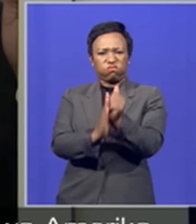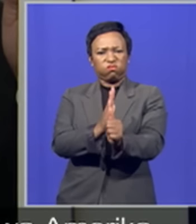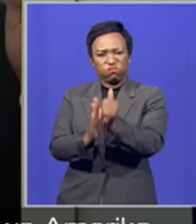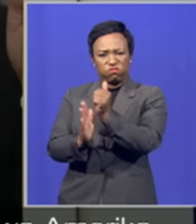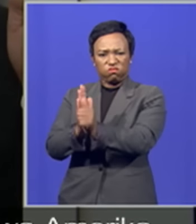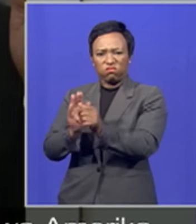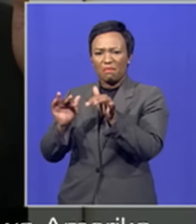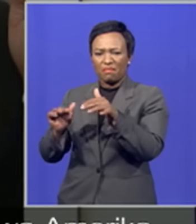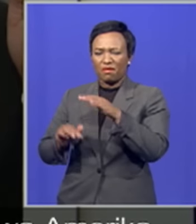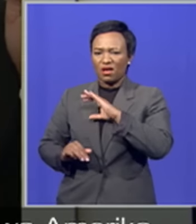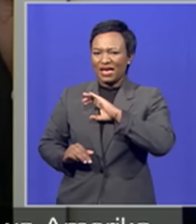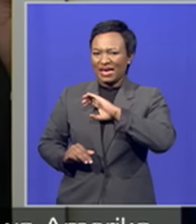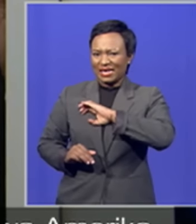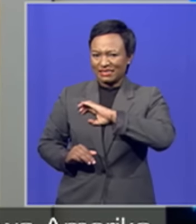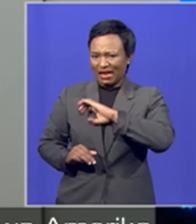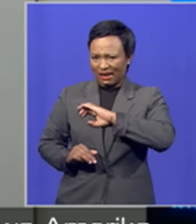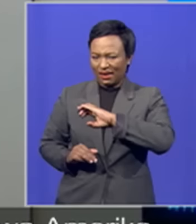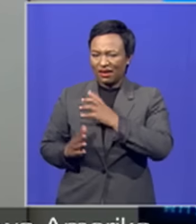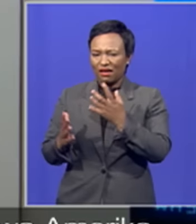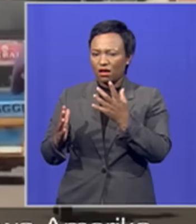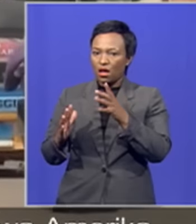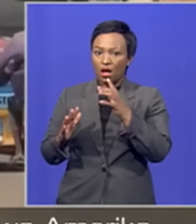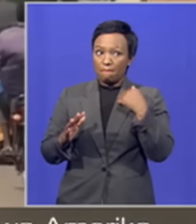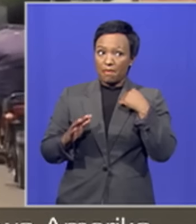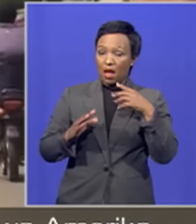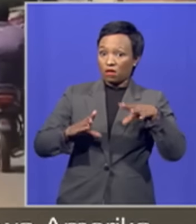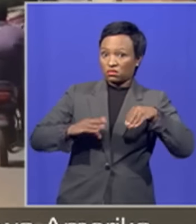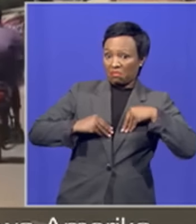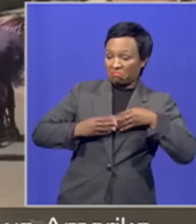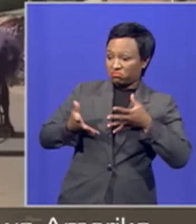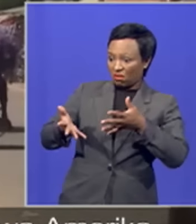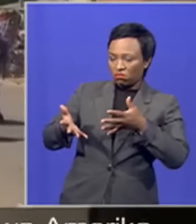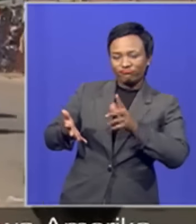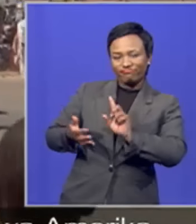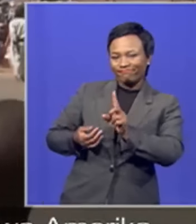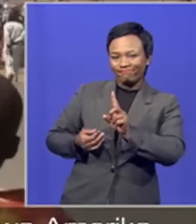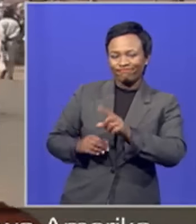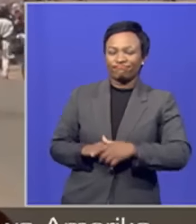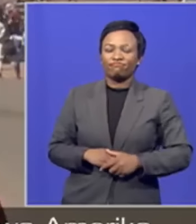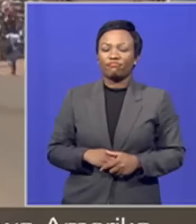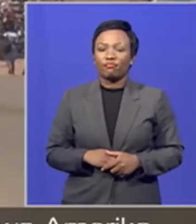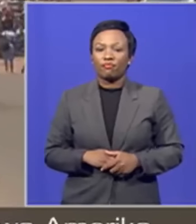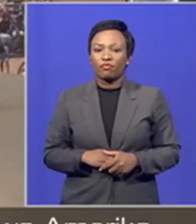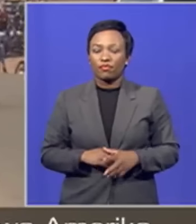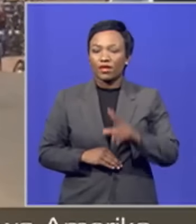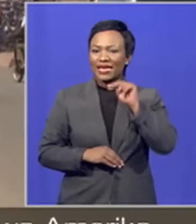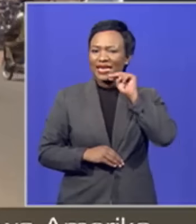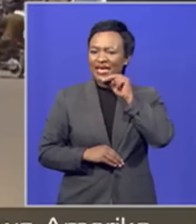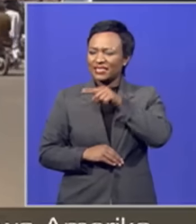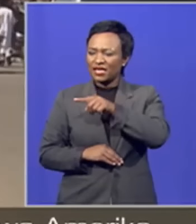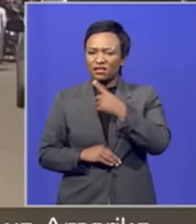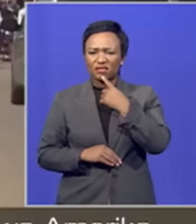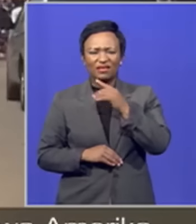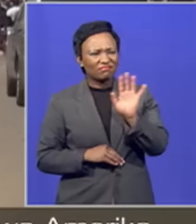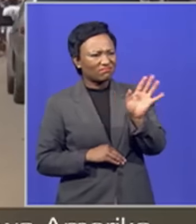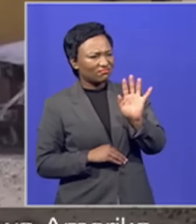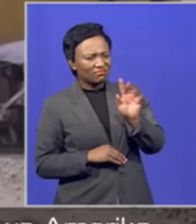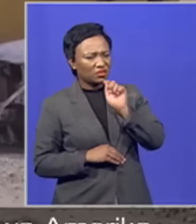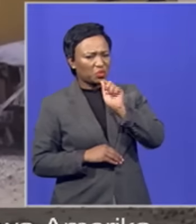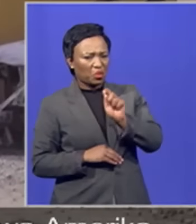in very large numbers. We're not going to allow that to happen. Le fa go ntse jalo, Nigeria gapetse thoko ditatofatso